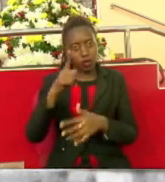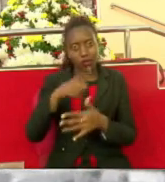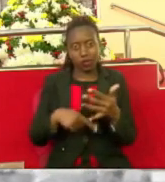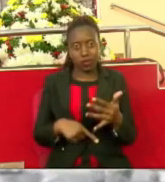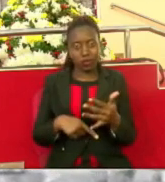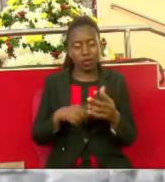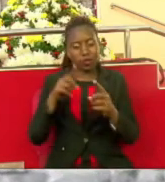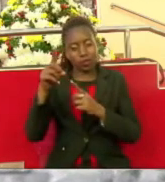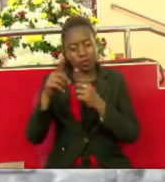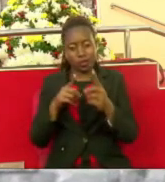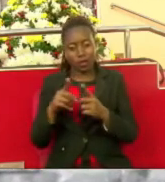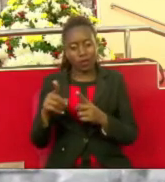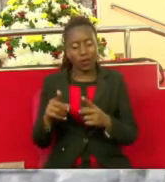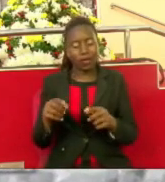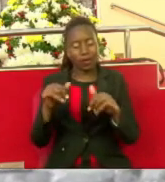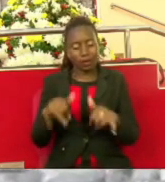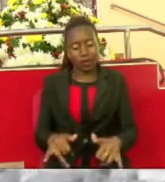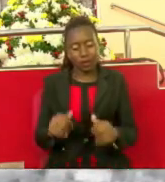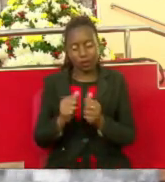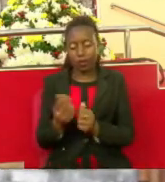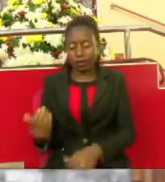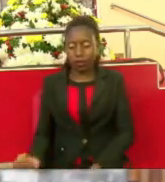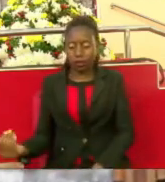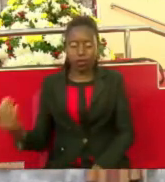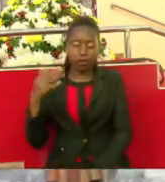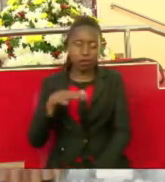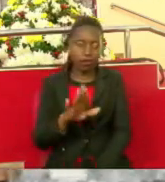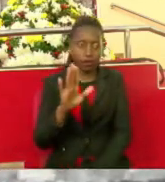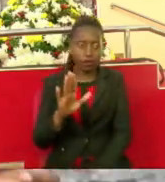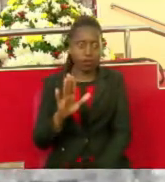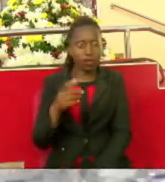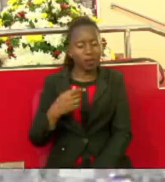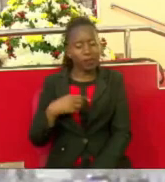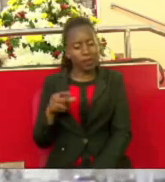kuwa na wakati na watoto wetu, hata kama tunasafiri tuwe na wao. I have seen,